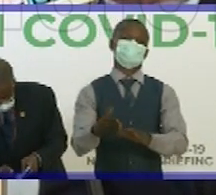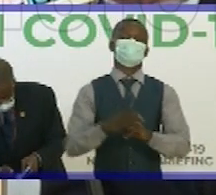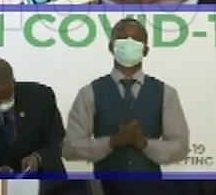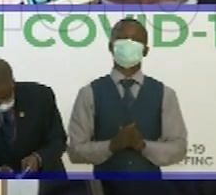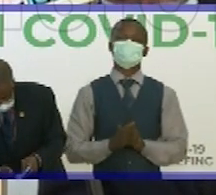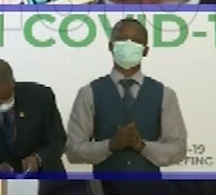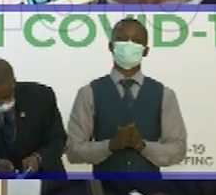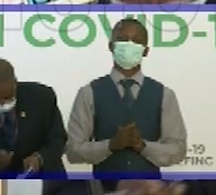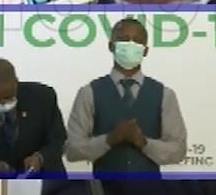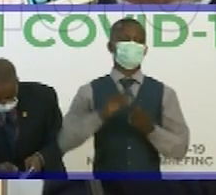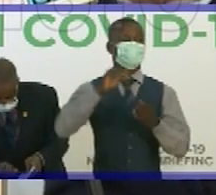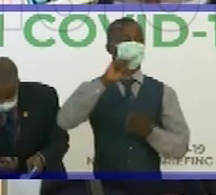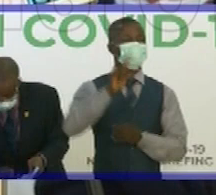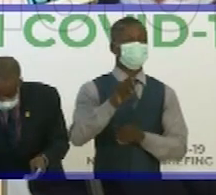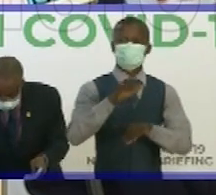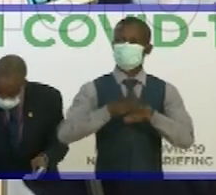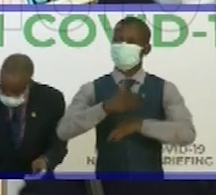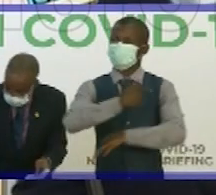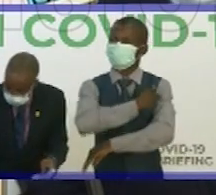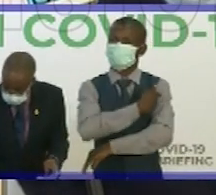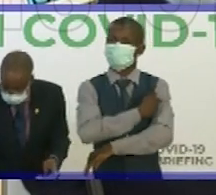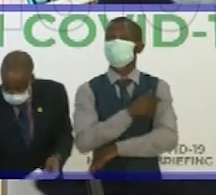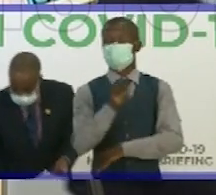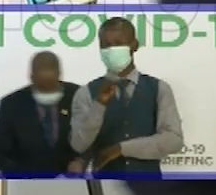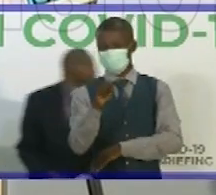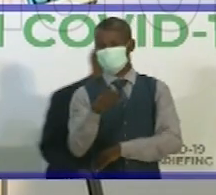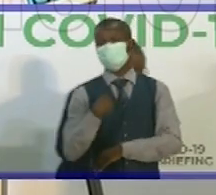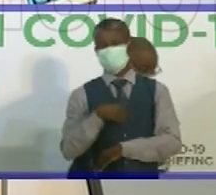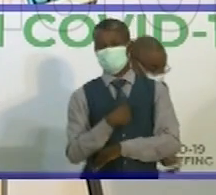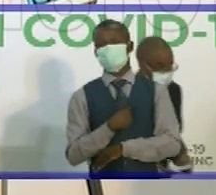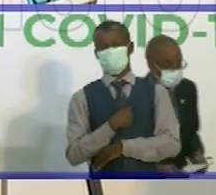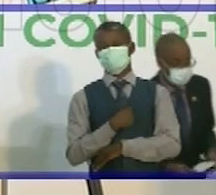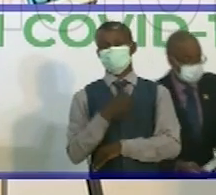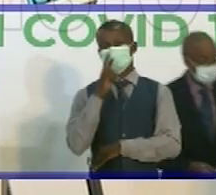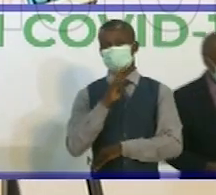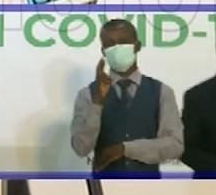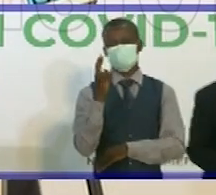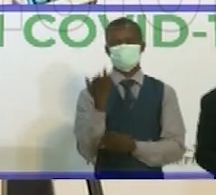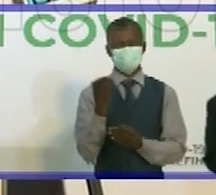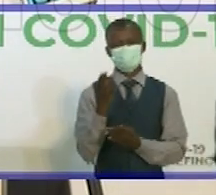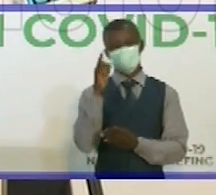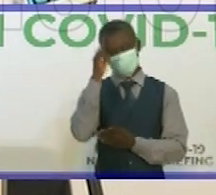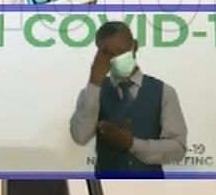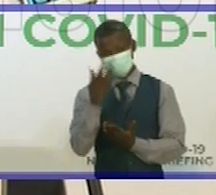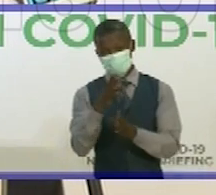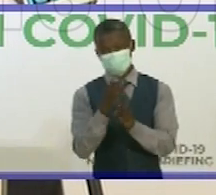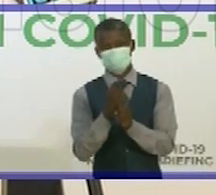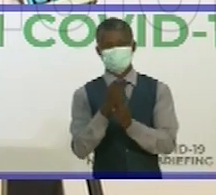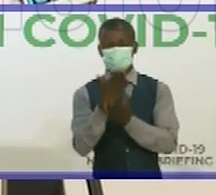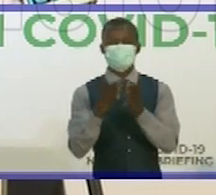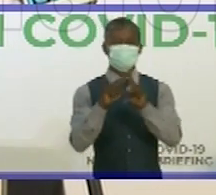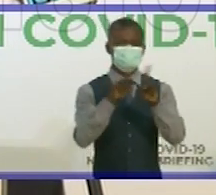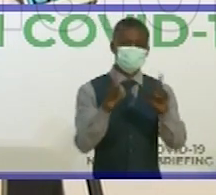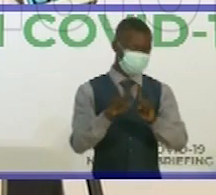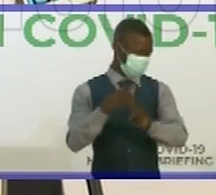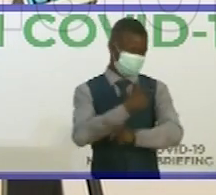of vaccines, yes, we are observing the development of the vaccine. There are several vaccine candidates